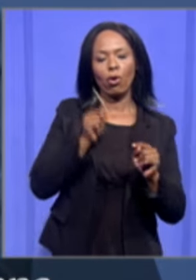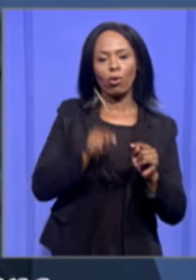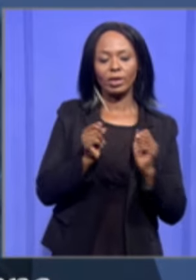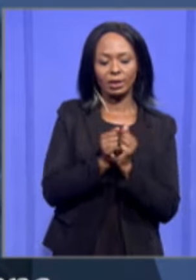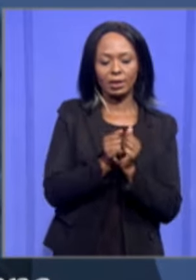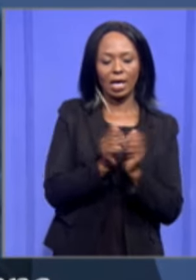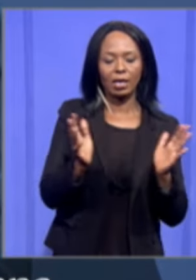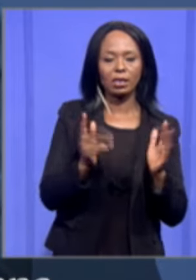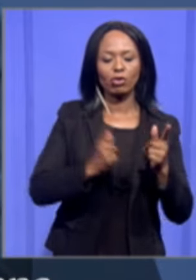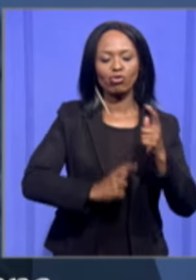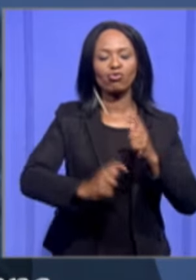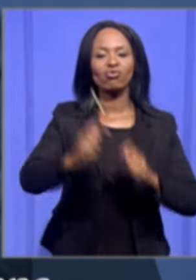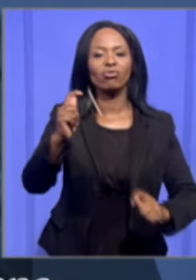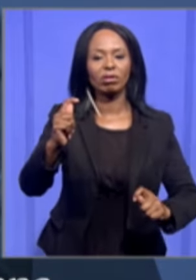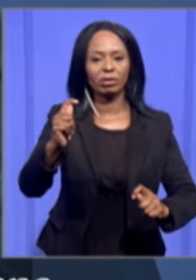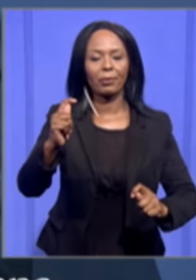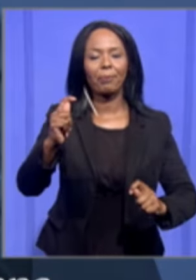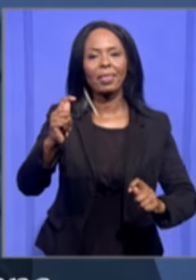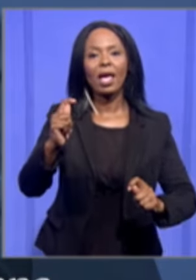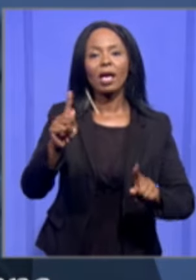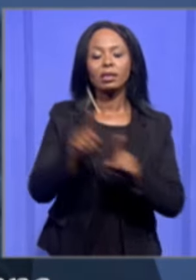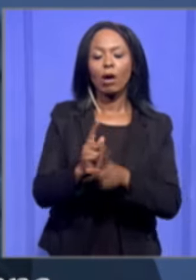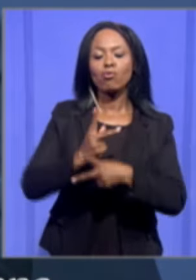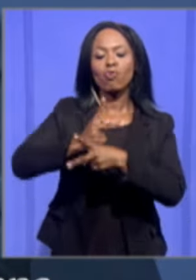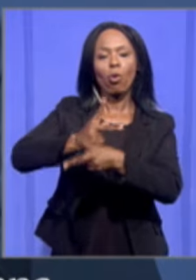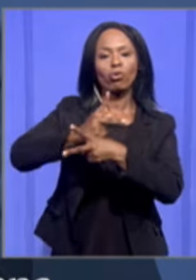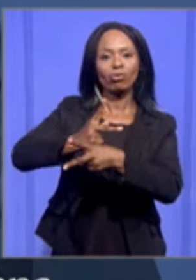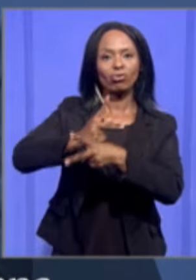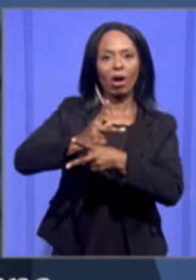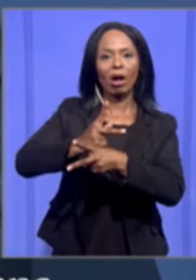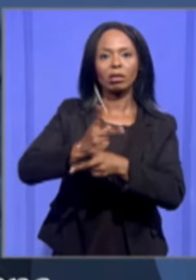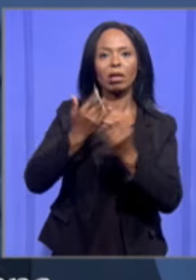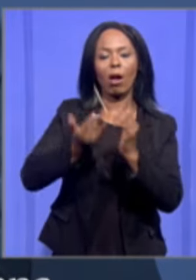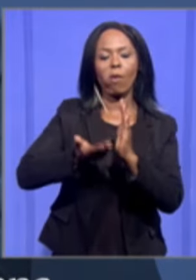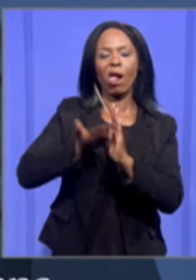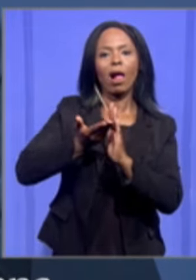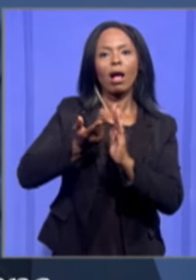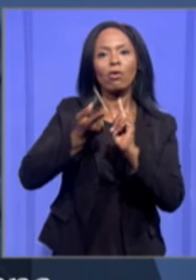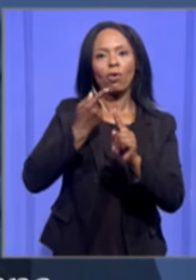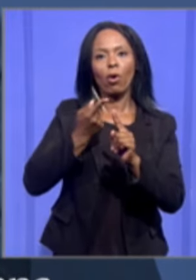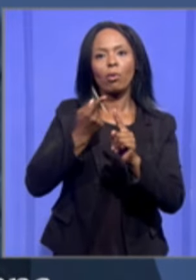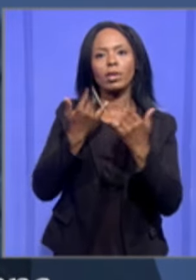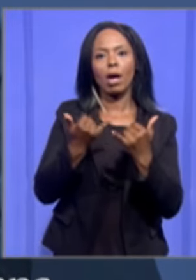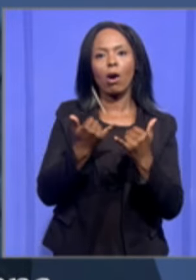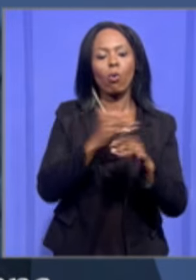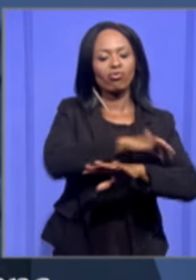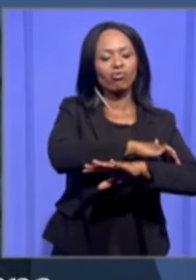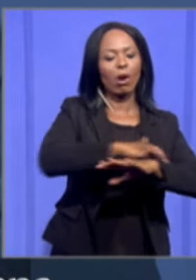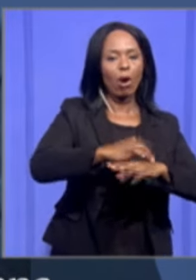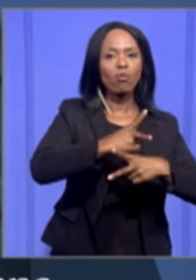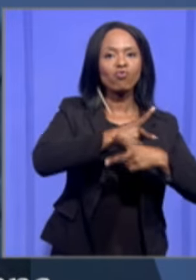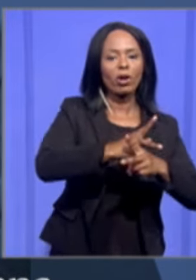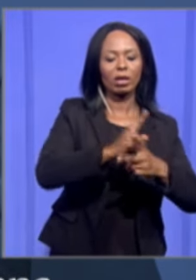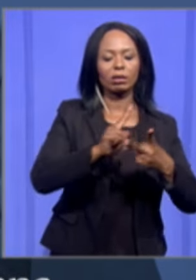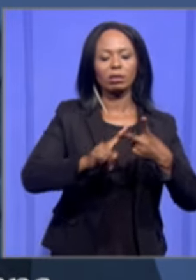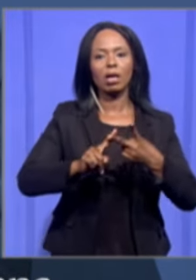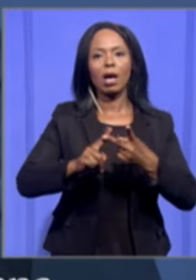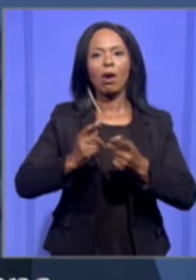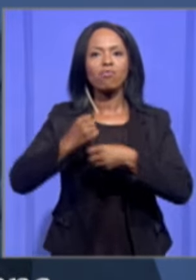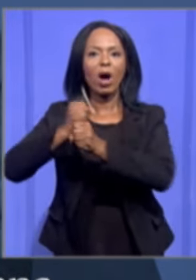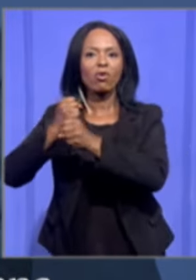of trade. The products that were traded ranged from processed agricultural products to manufactured